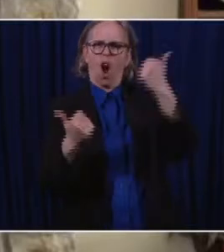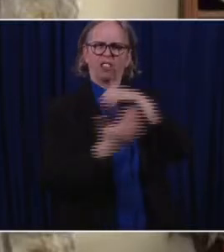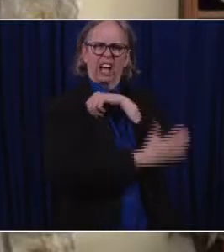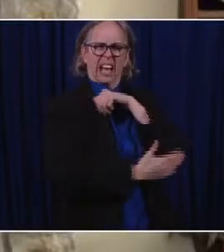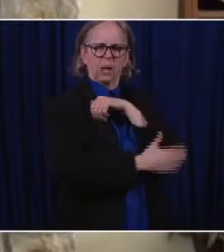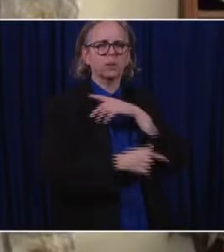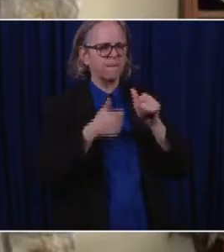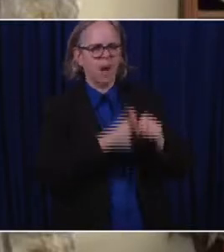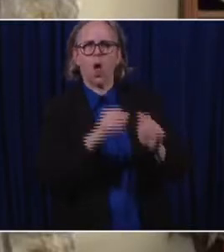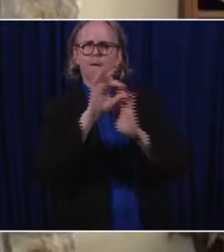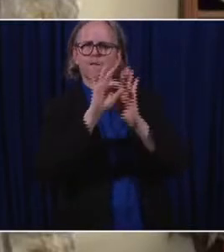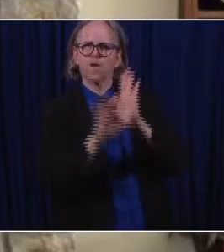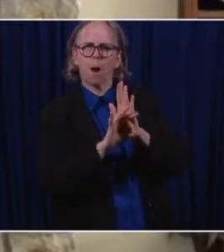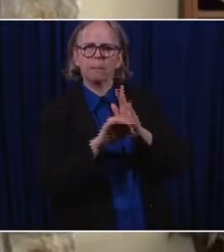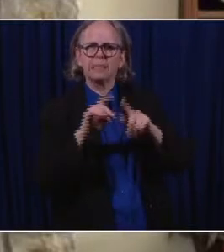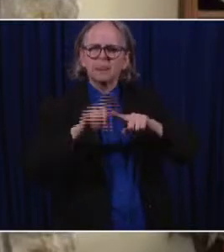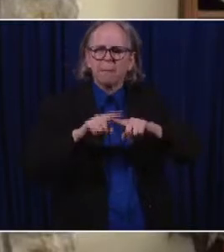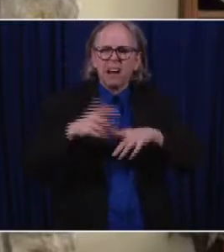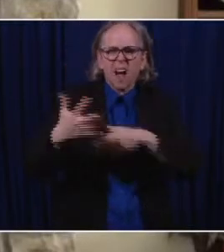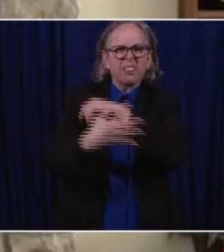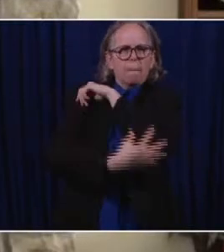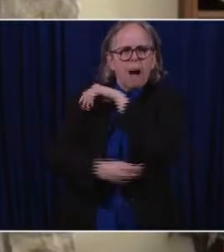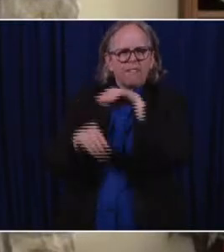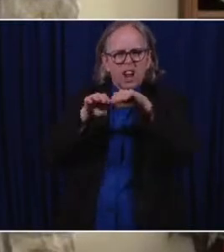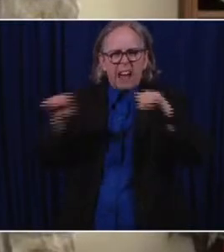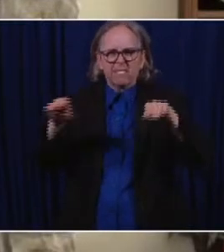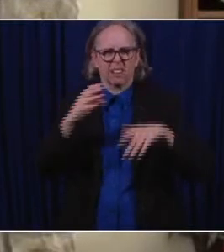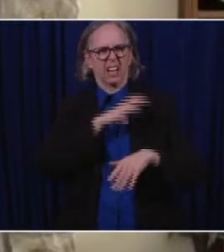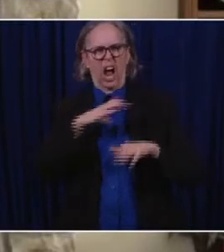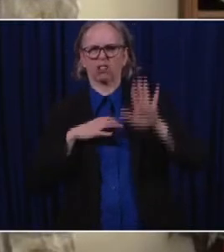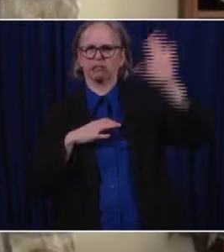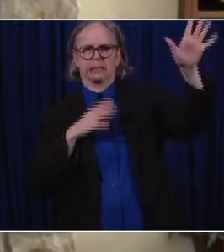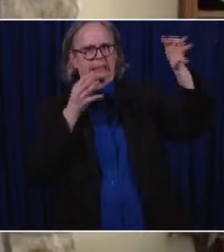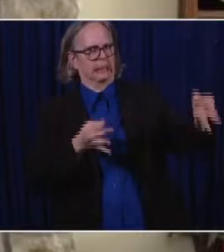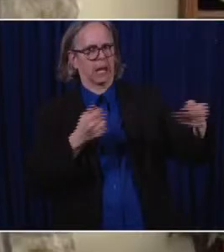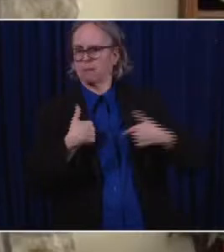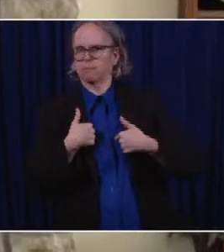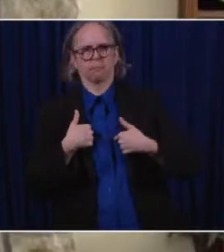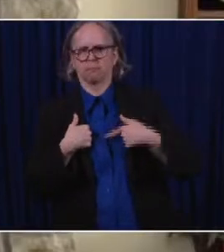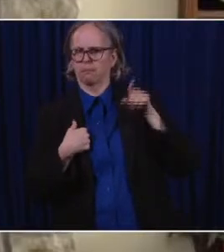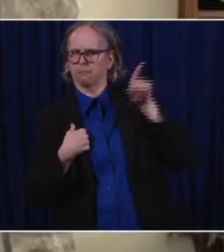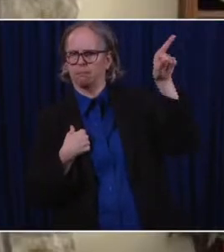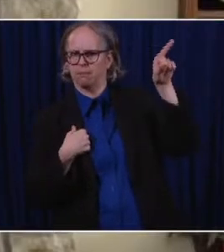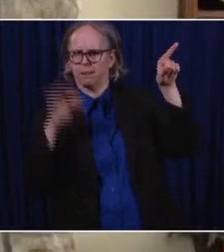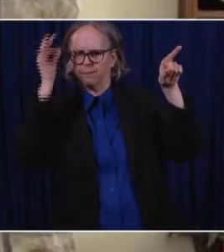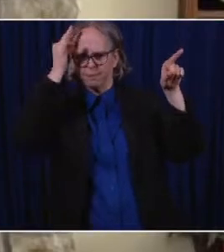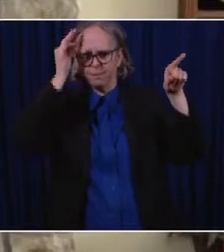on. Congress decided to do it through that, using that Title I formula.